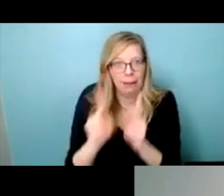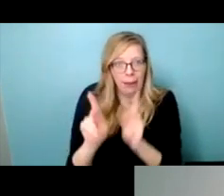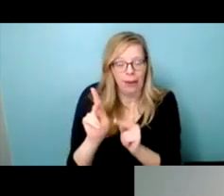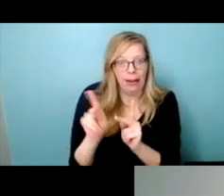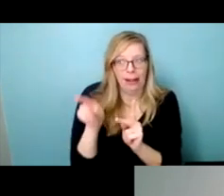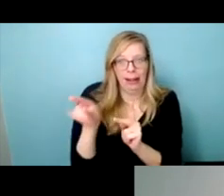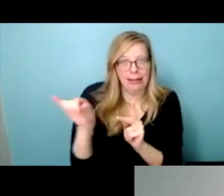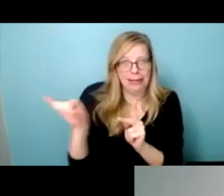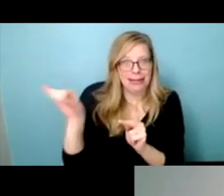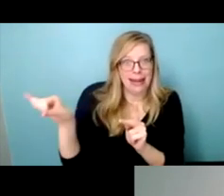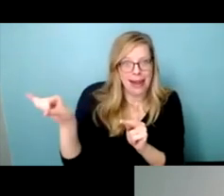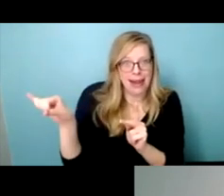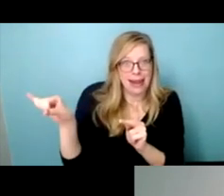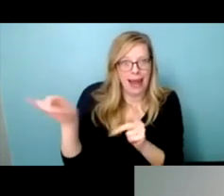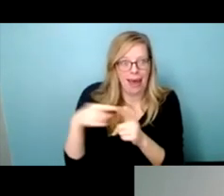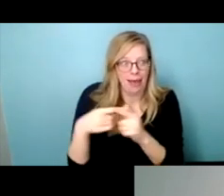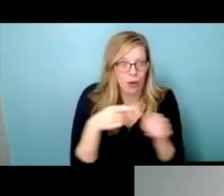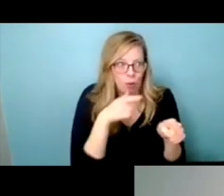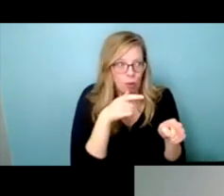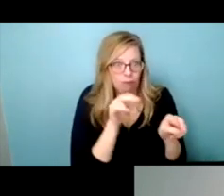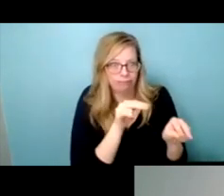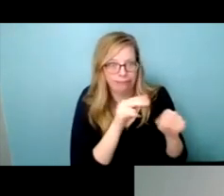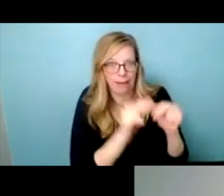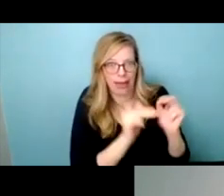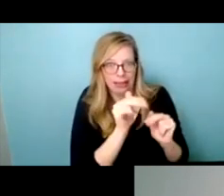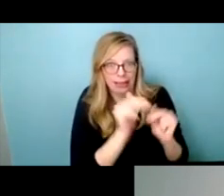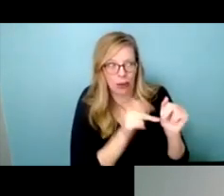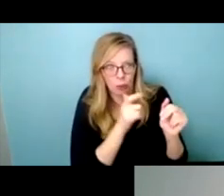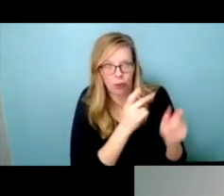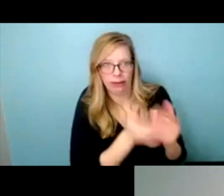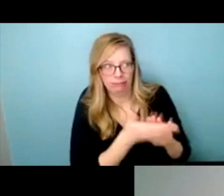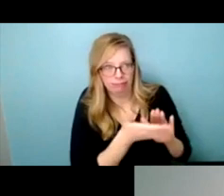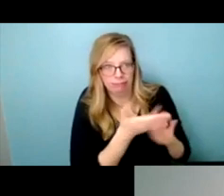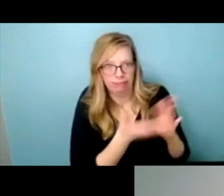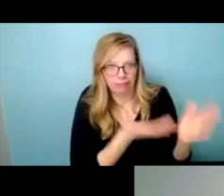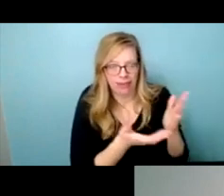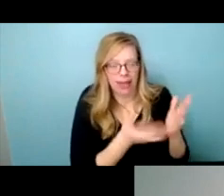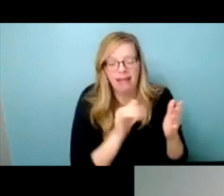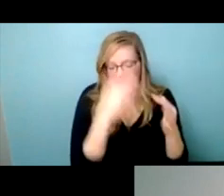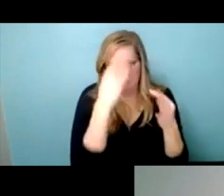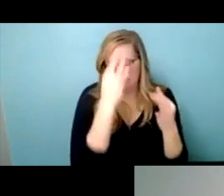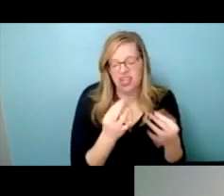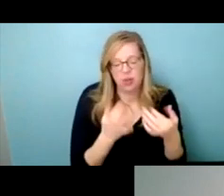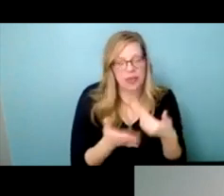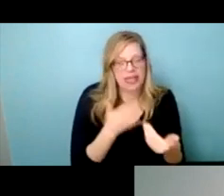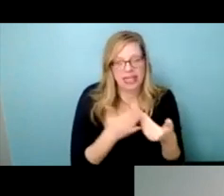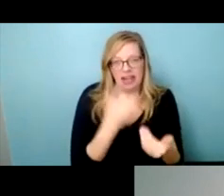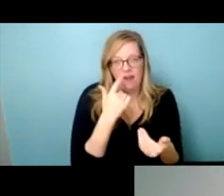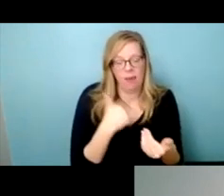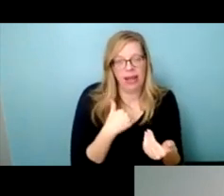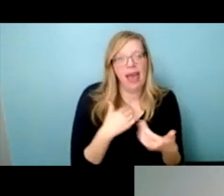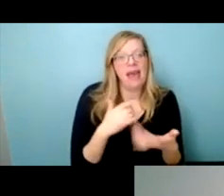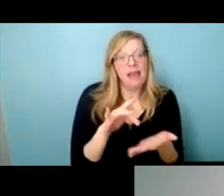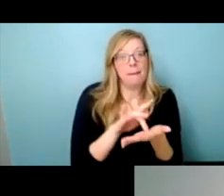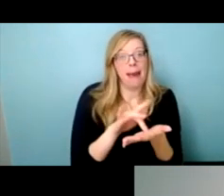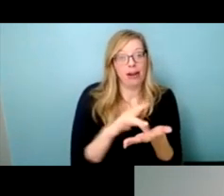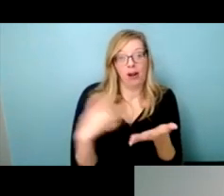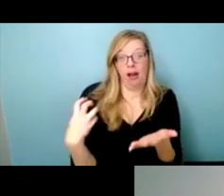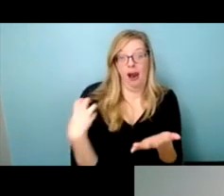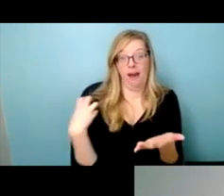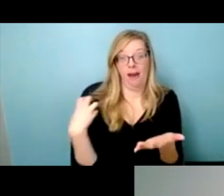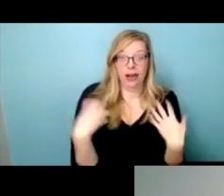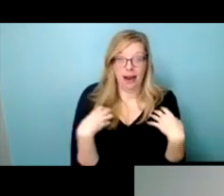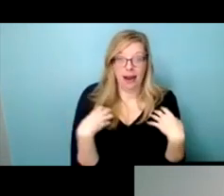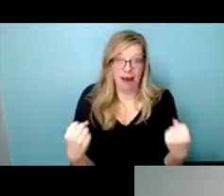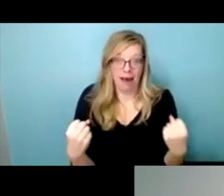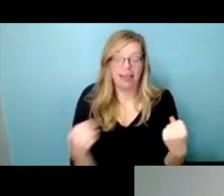into isolation. And so the decision was extremely easy when the medical officer of health actually phoned to tell me, you know,